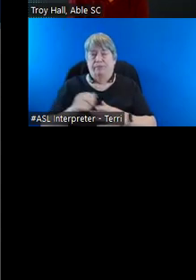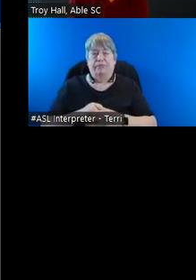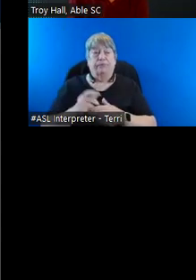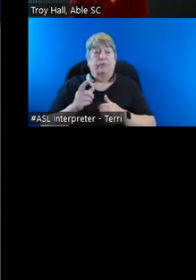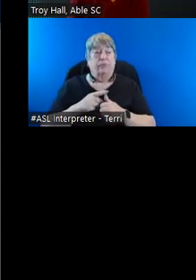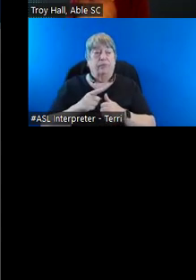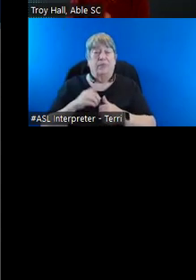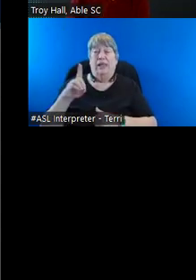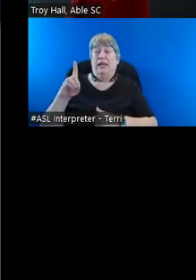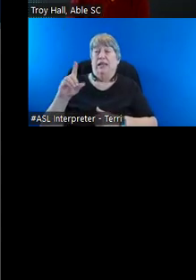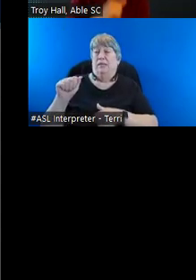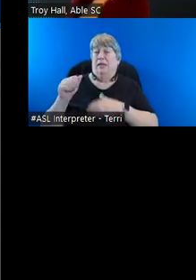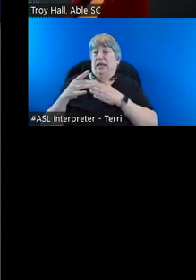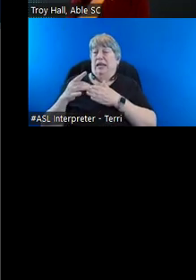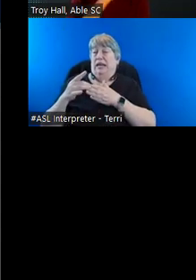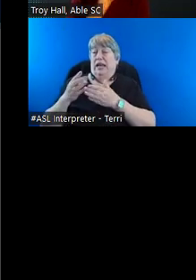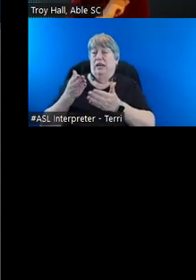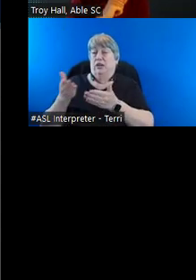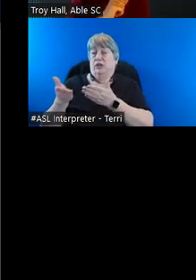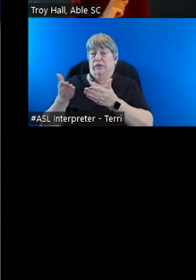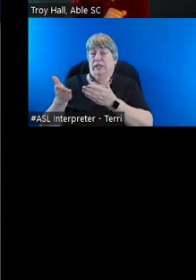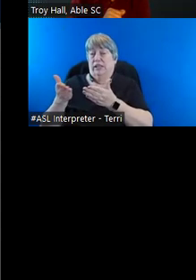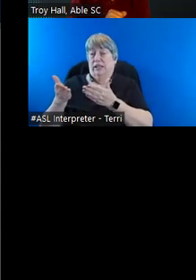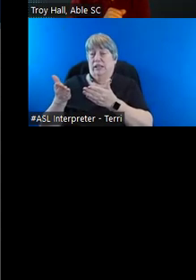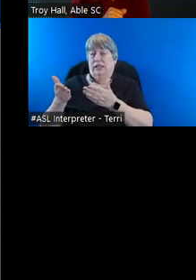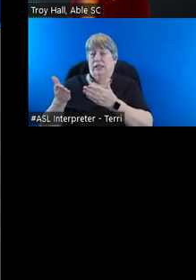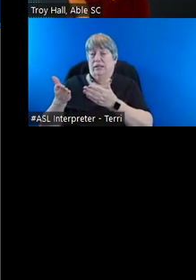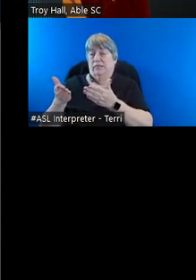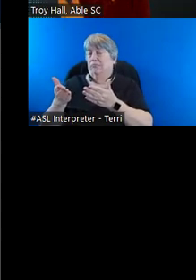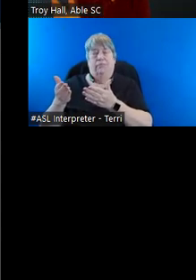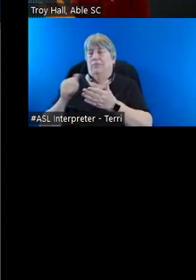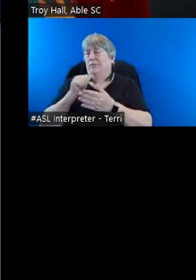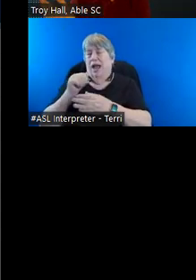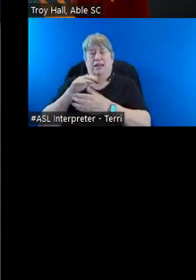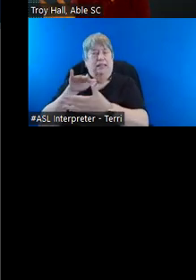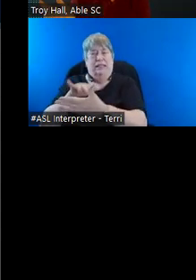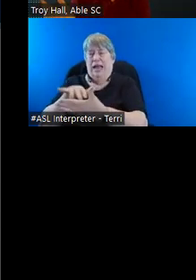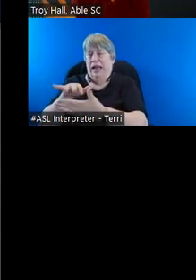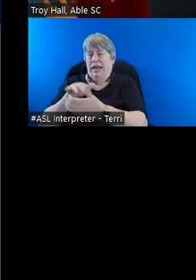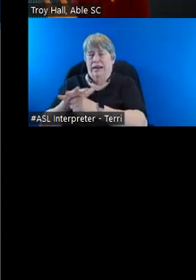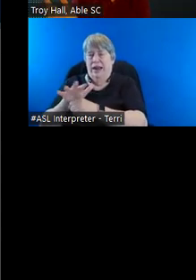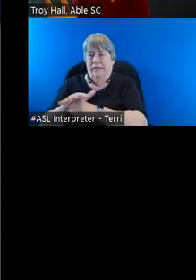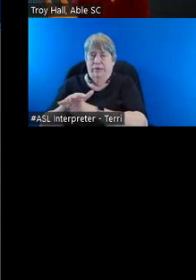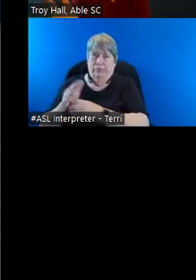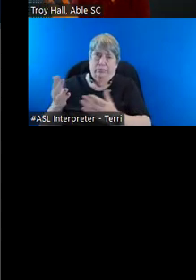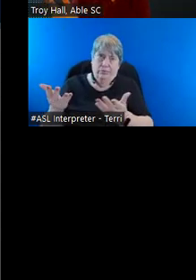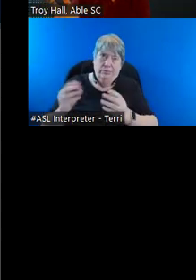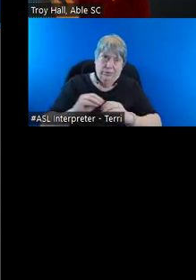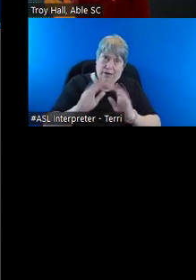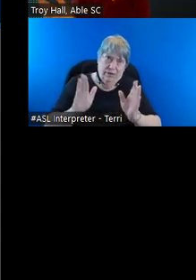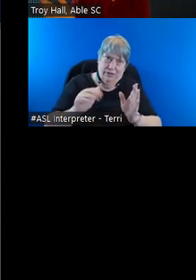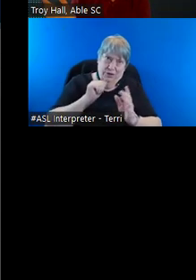disability-led services are understudied. That's probably not a shock to anybody,